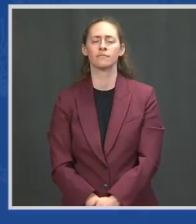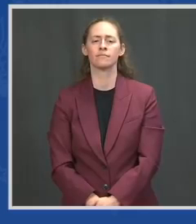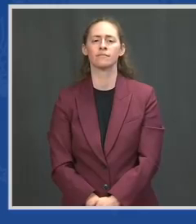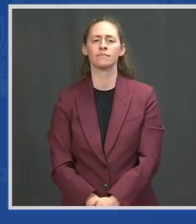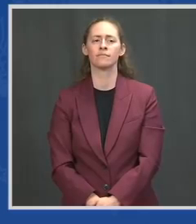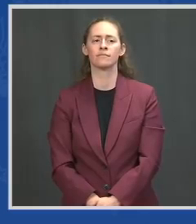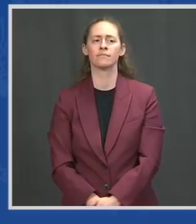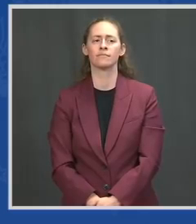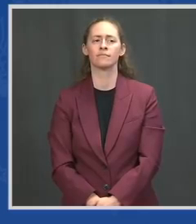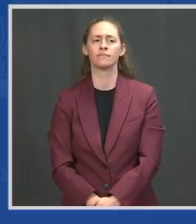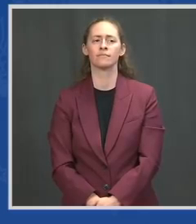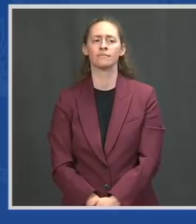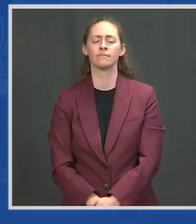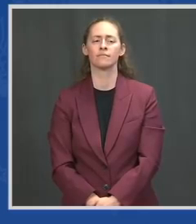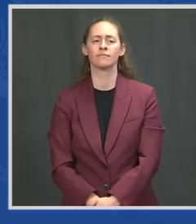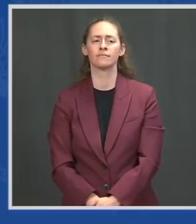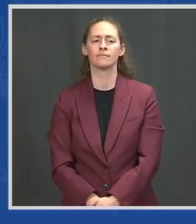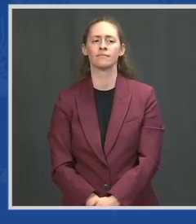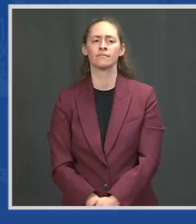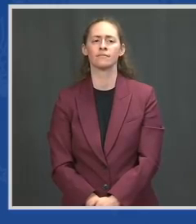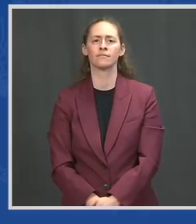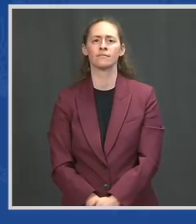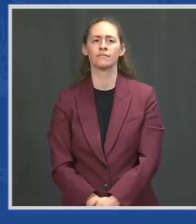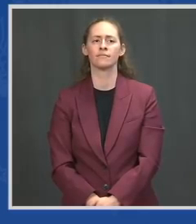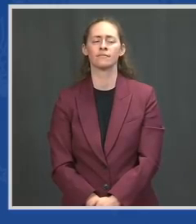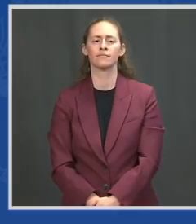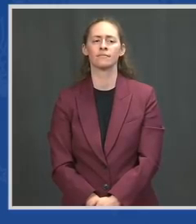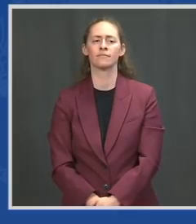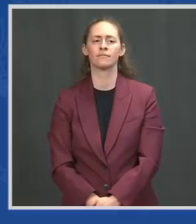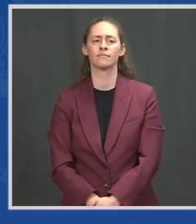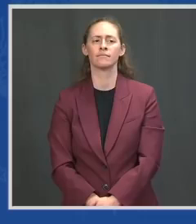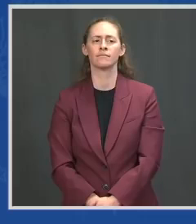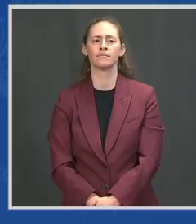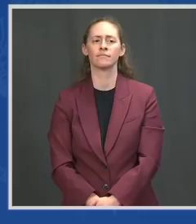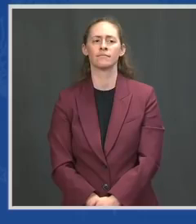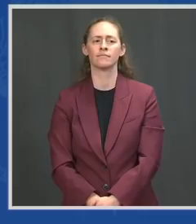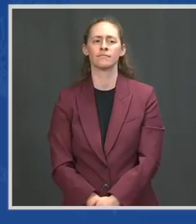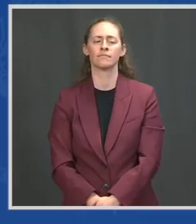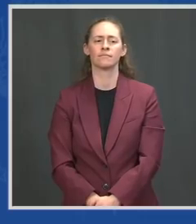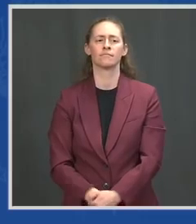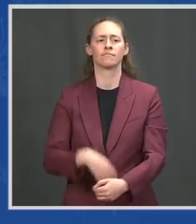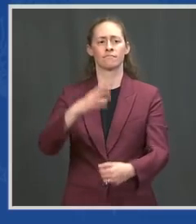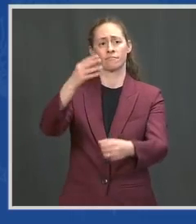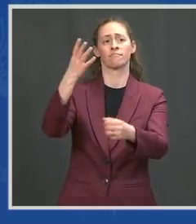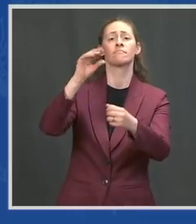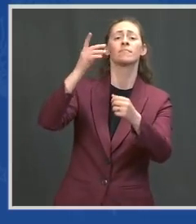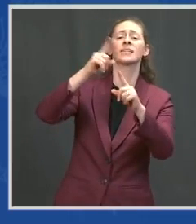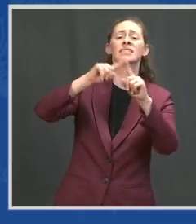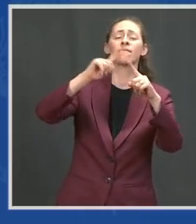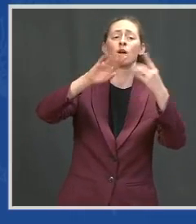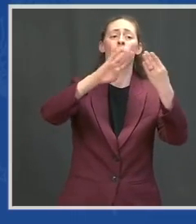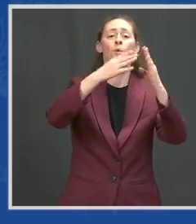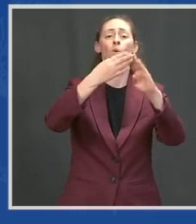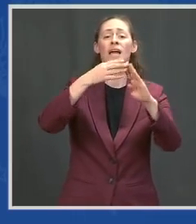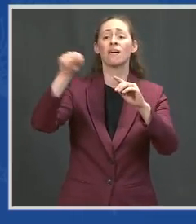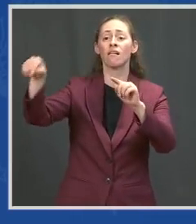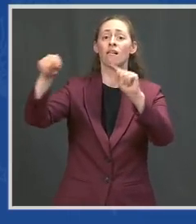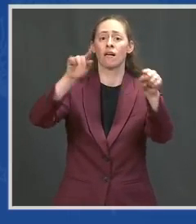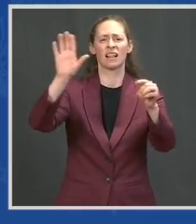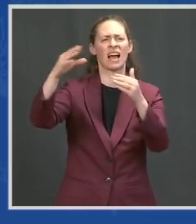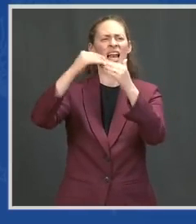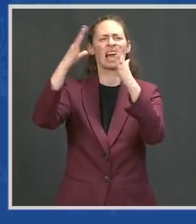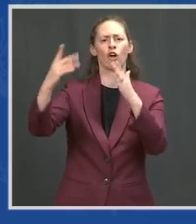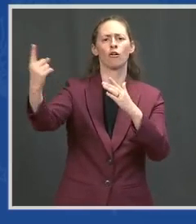to represent communities that in fact people listen to. And it's going to get more granular, I